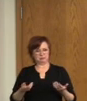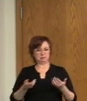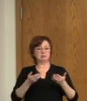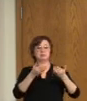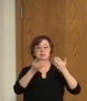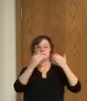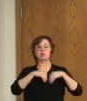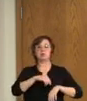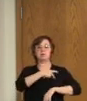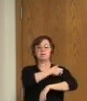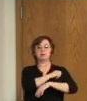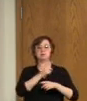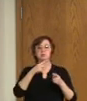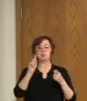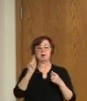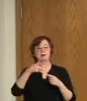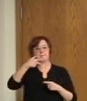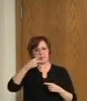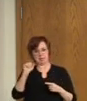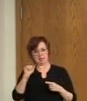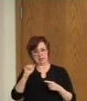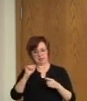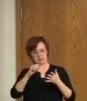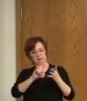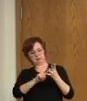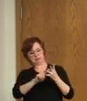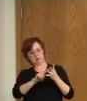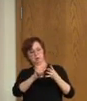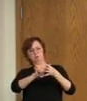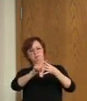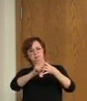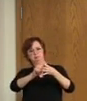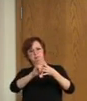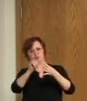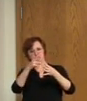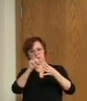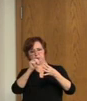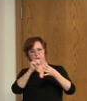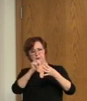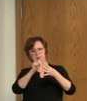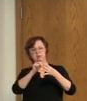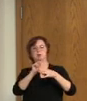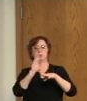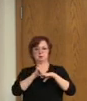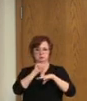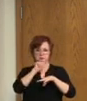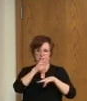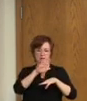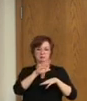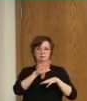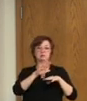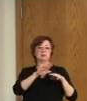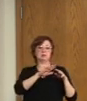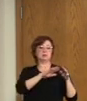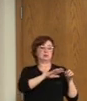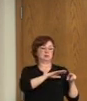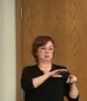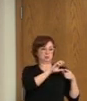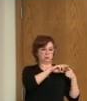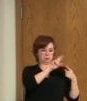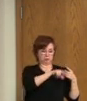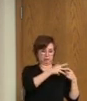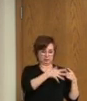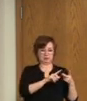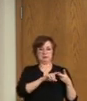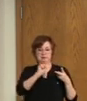Albert in the week of January 4th, and then regular weekly deliveries to our province after that.